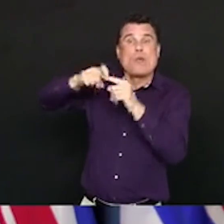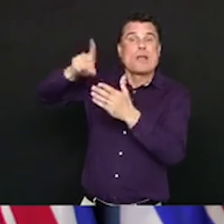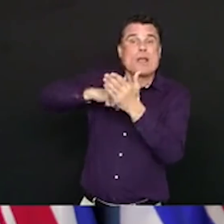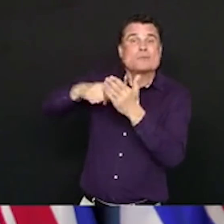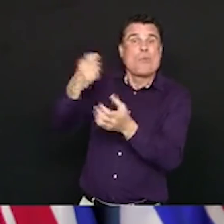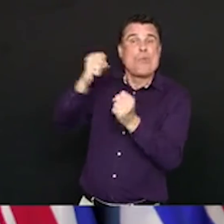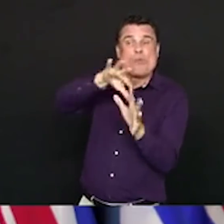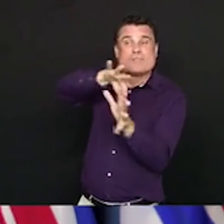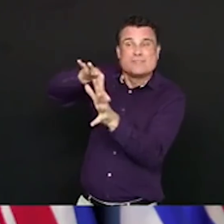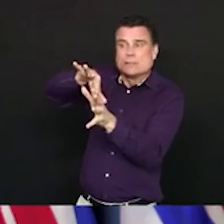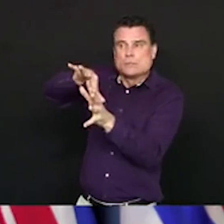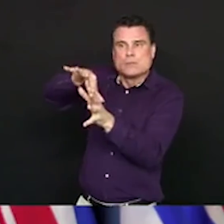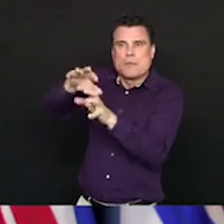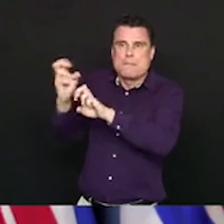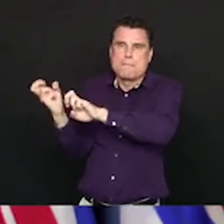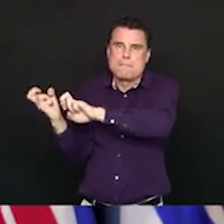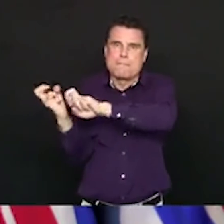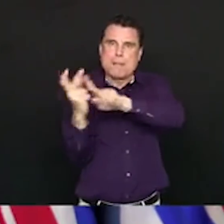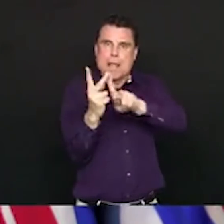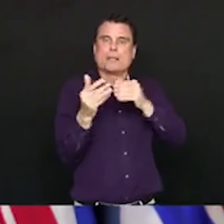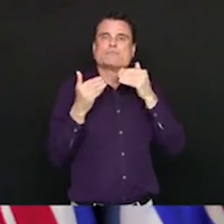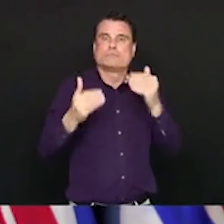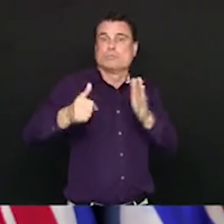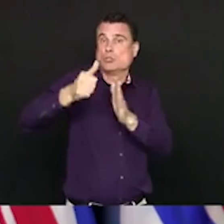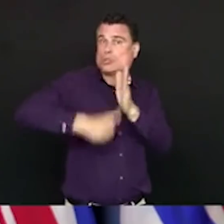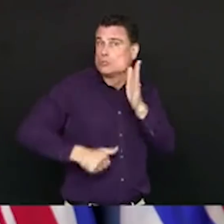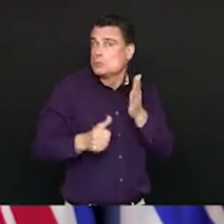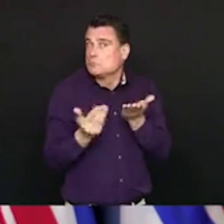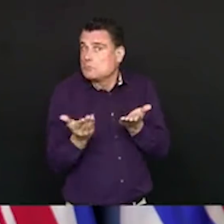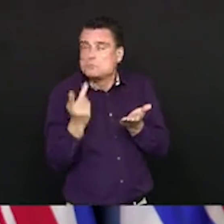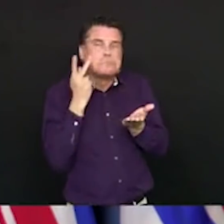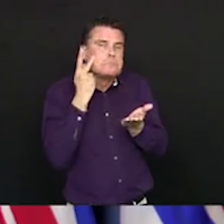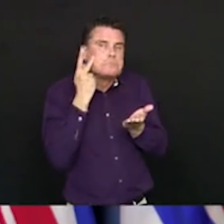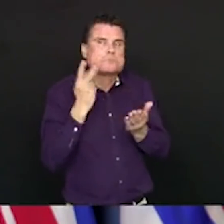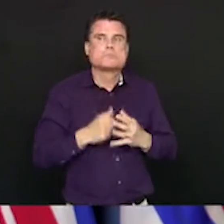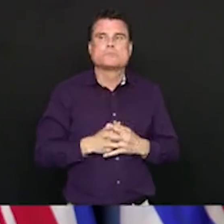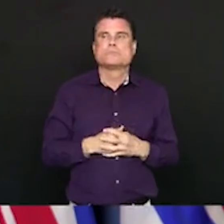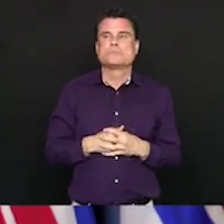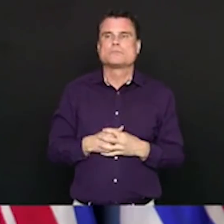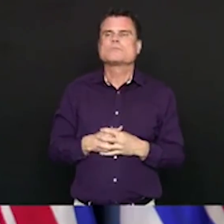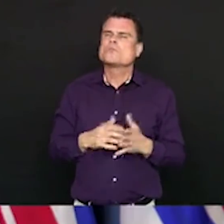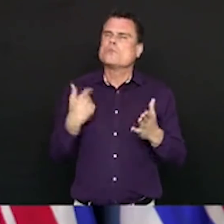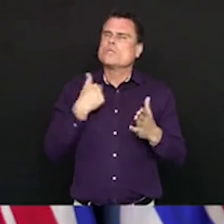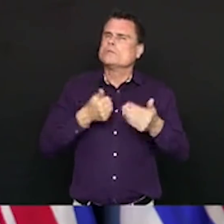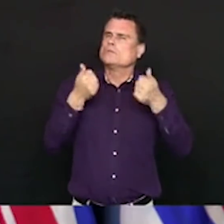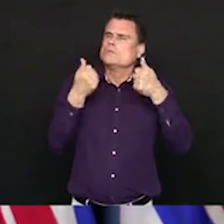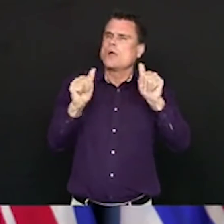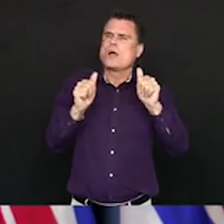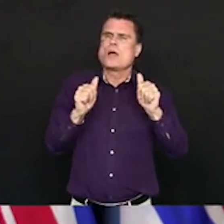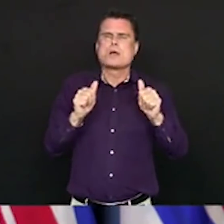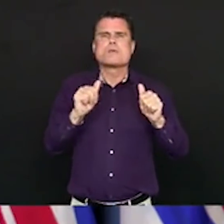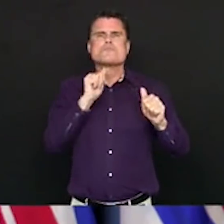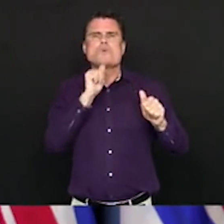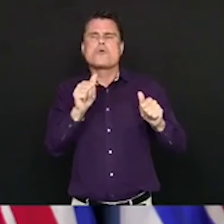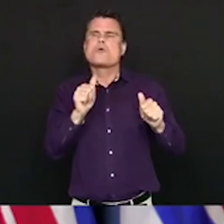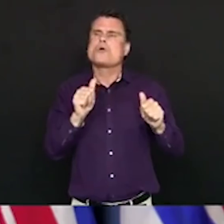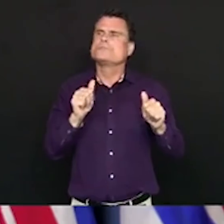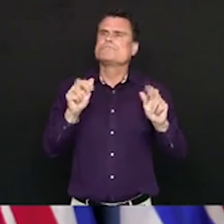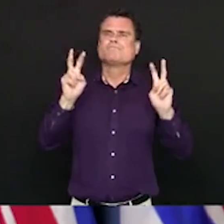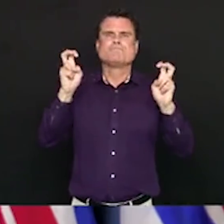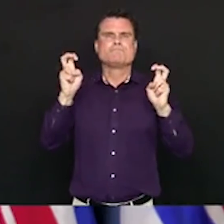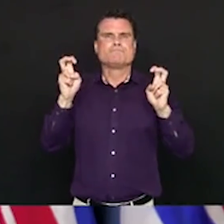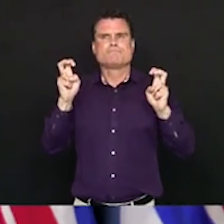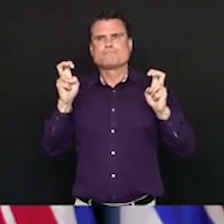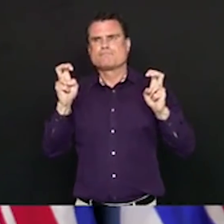do, Justine, is to not shut down everything. There was a lot of talk about lockdown this and lockdown that. Other